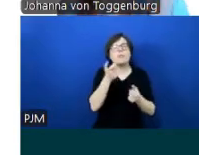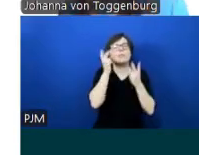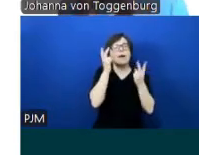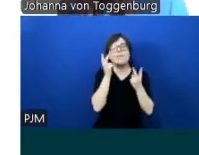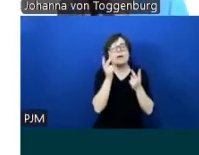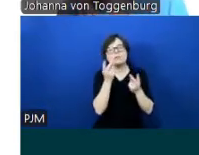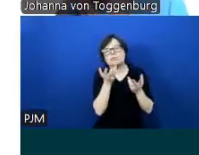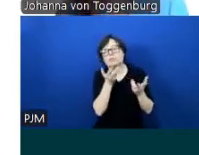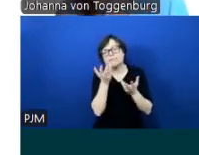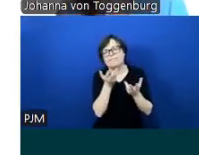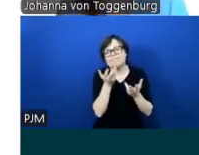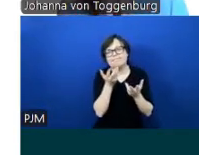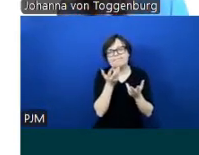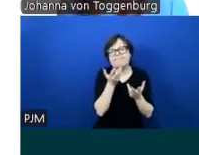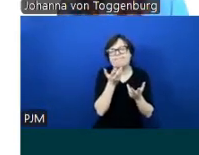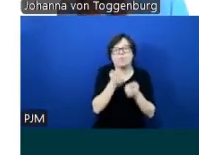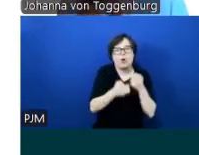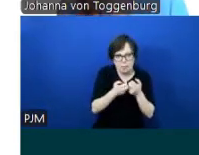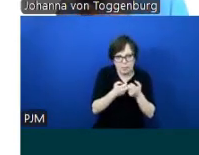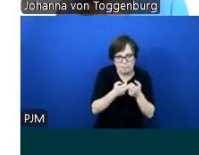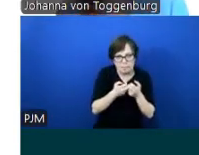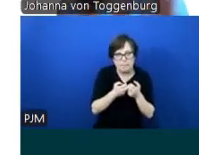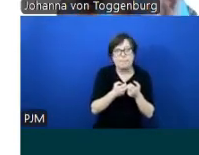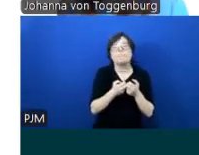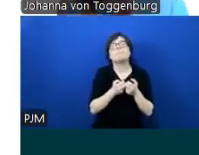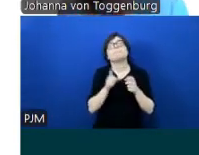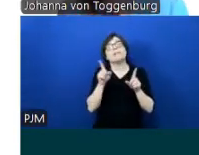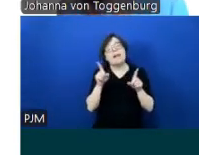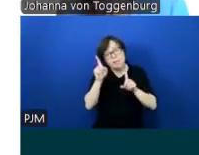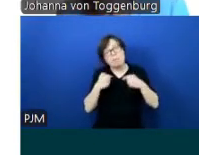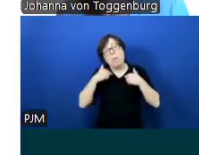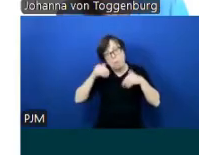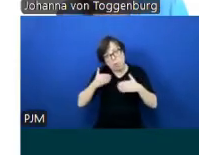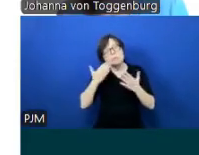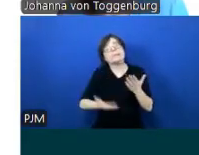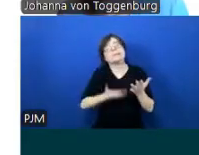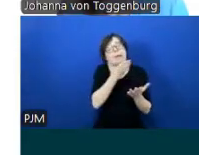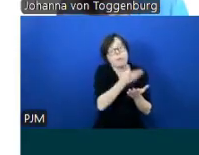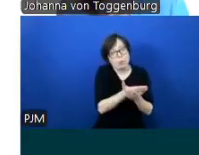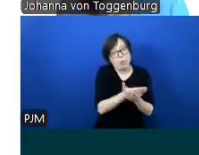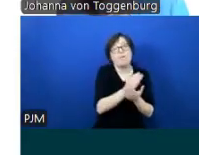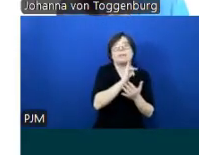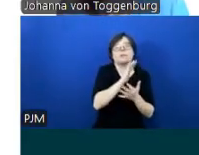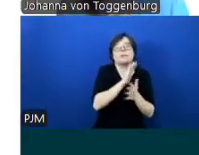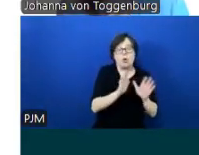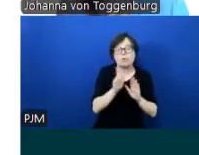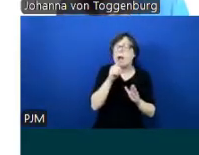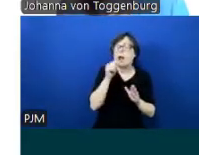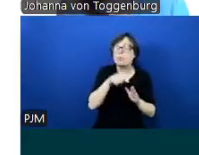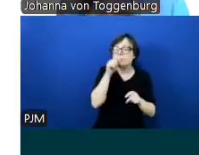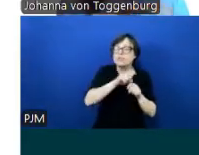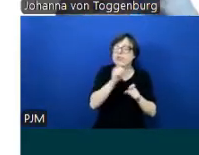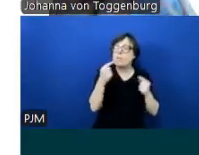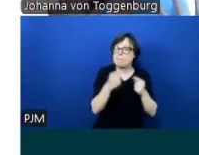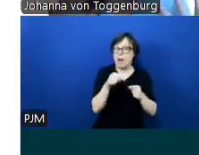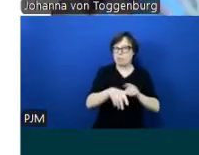measures are suitable for the context, for the situation, so that